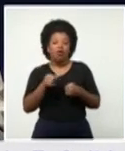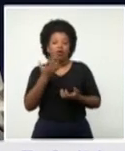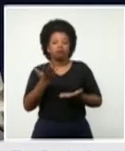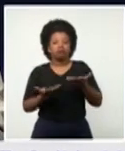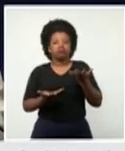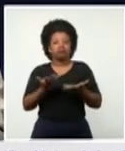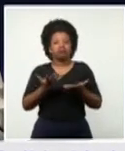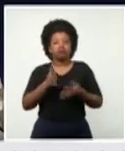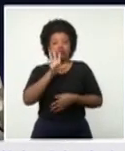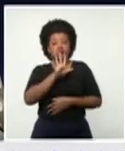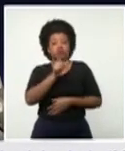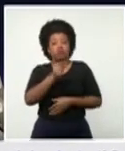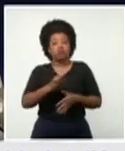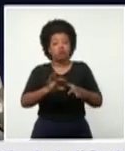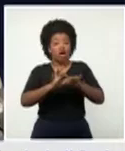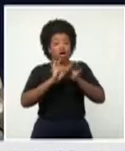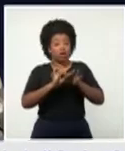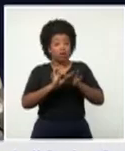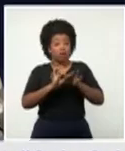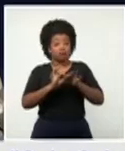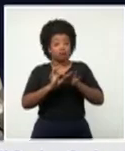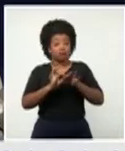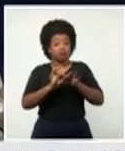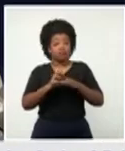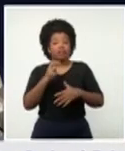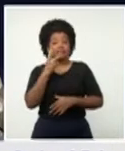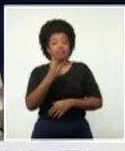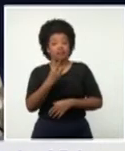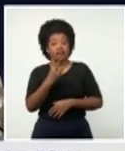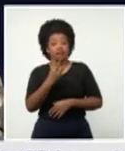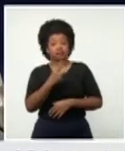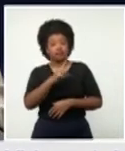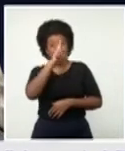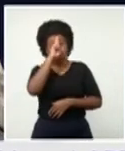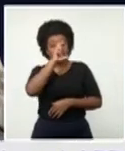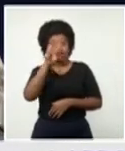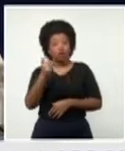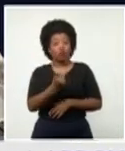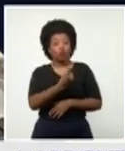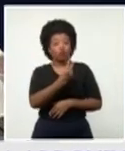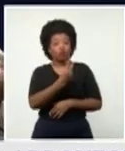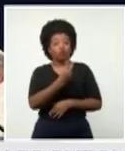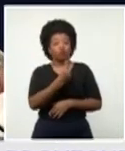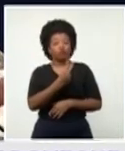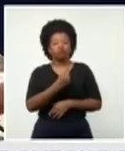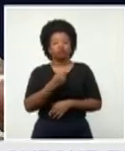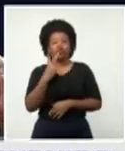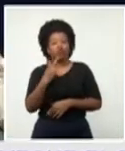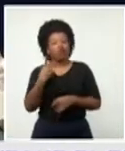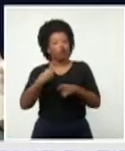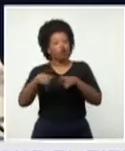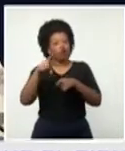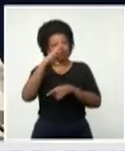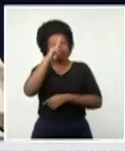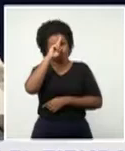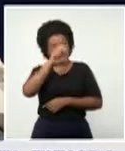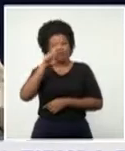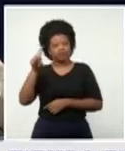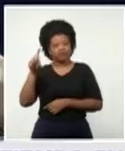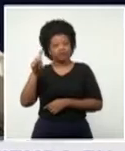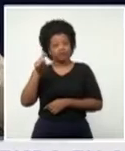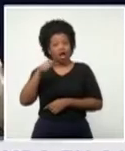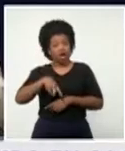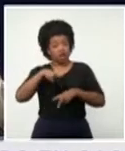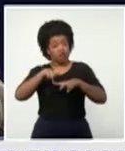So 5 cases in serious conditions, 3 at the Salvador Allende Hospital and 2 at the Dr. Luis Diaz